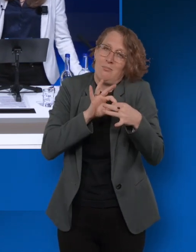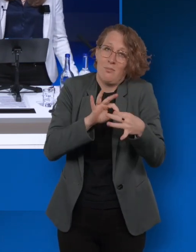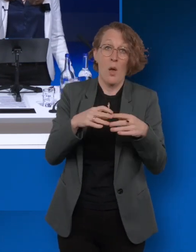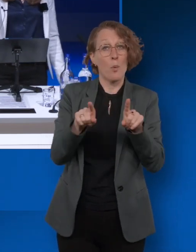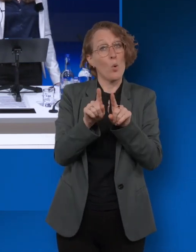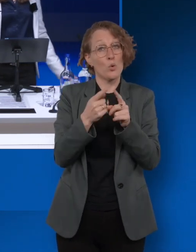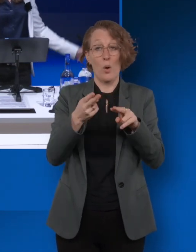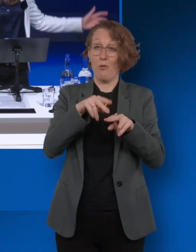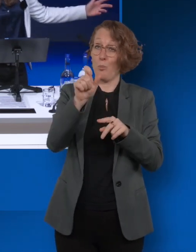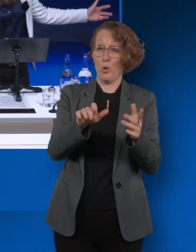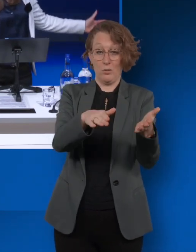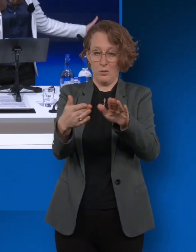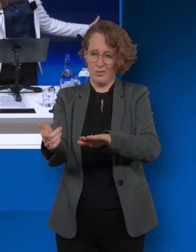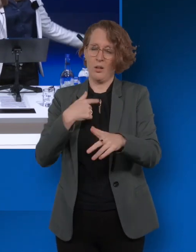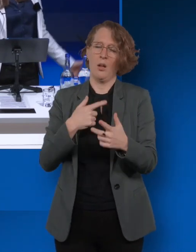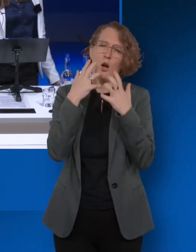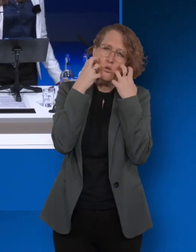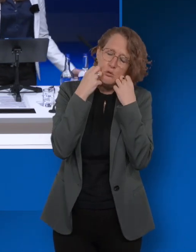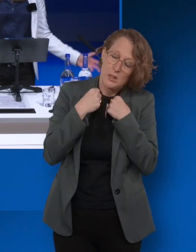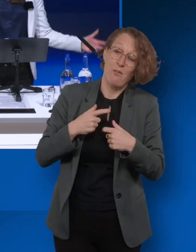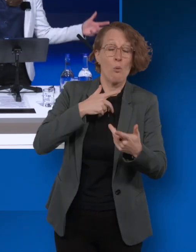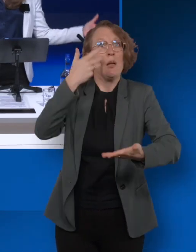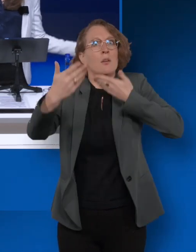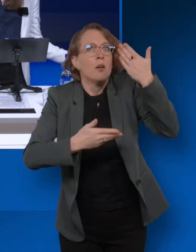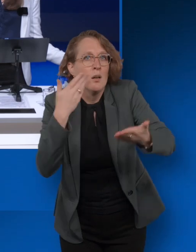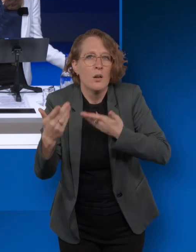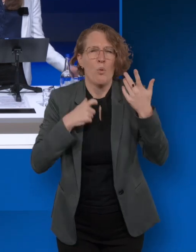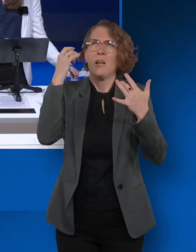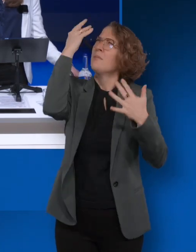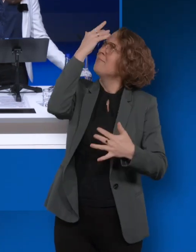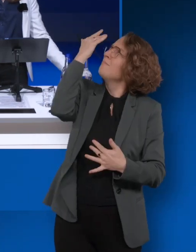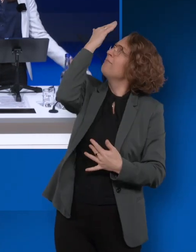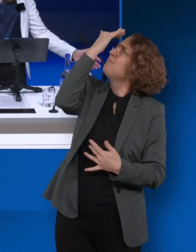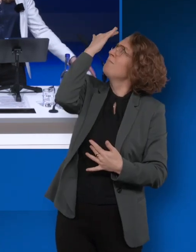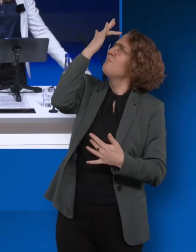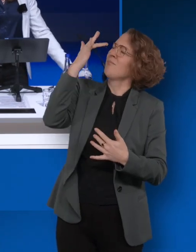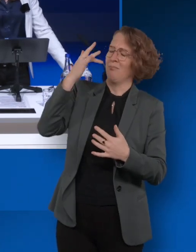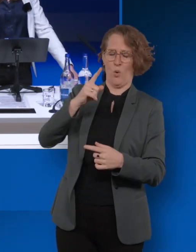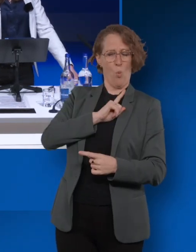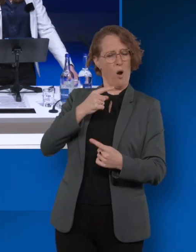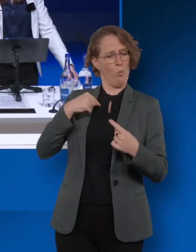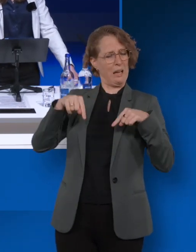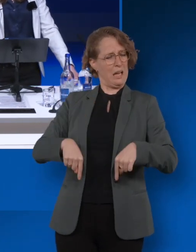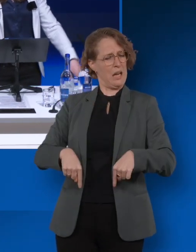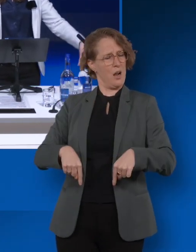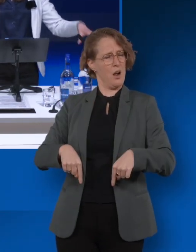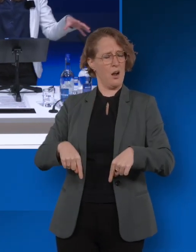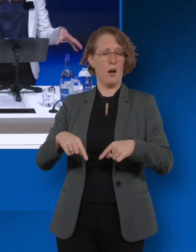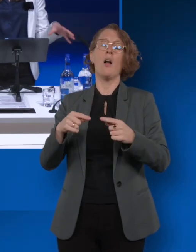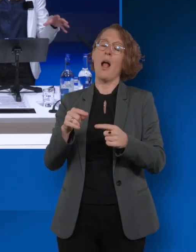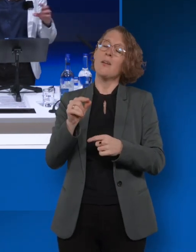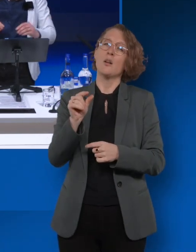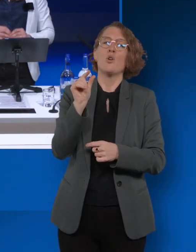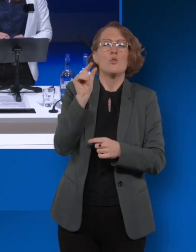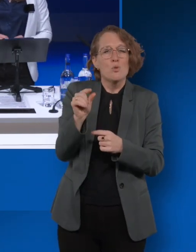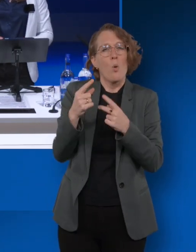loss of loved ones, we tell stories, we contemplate our existence. And though a